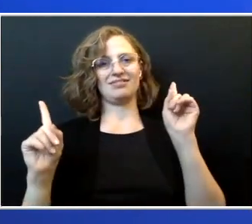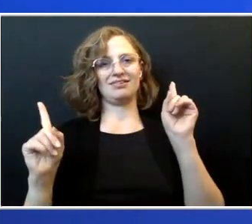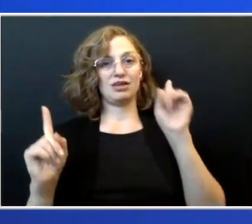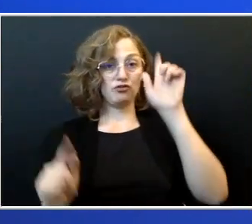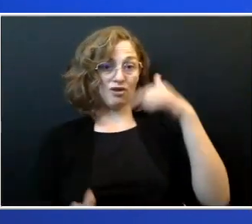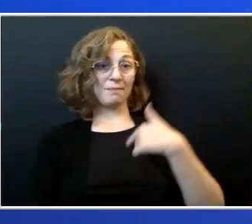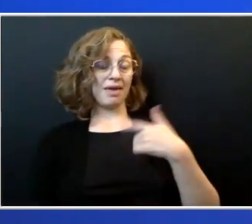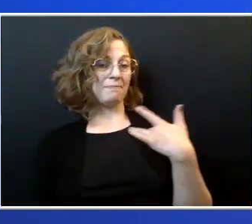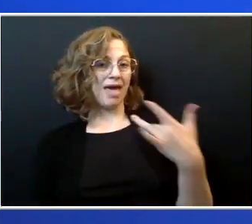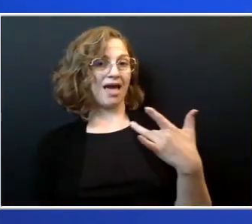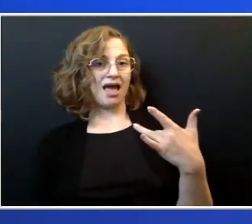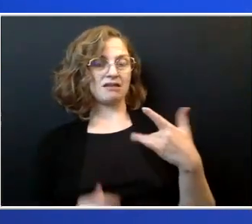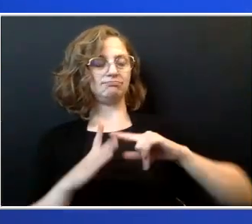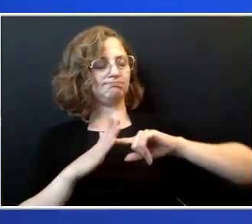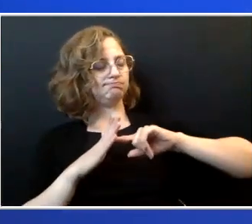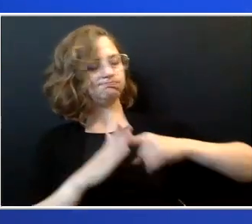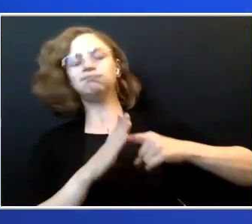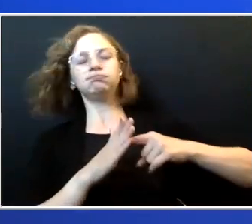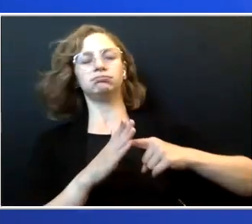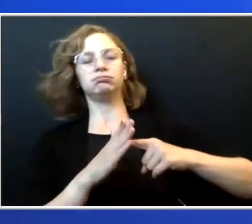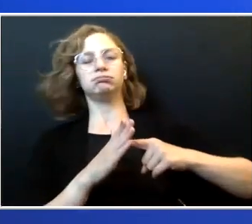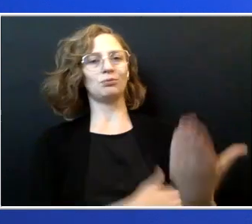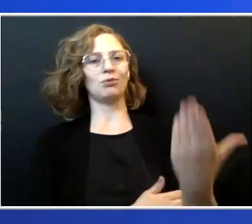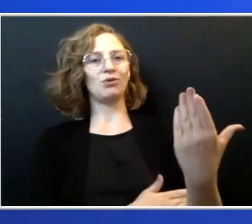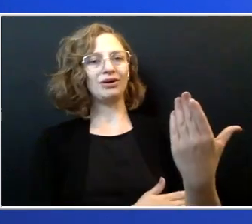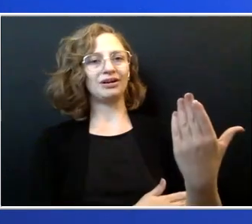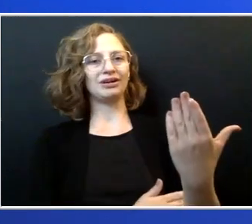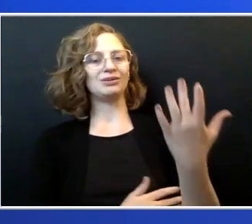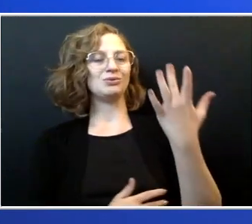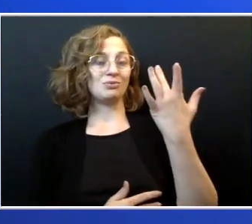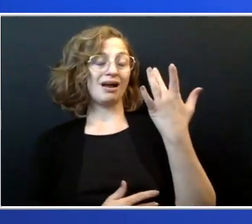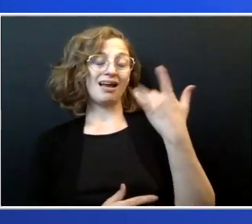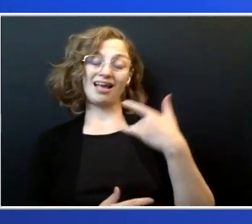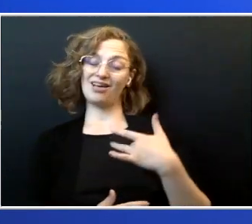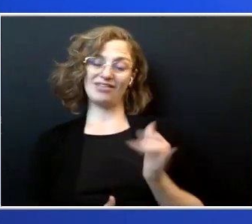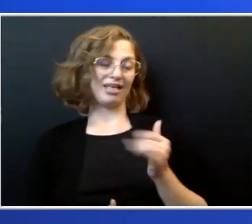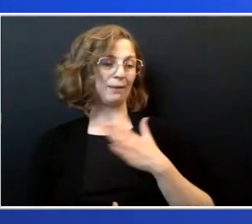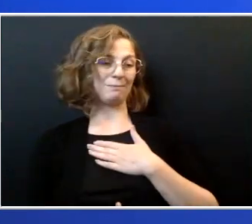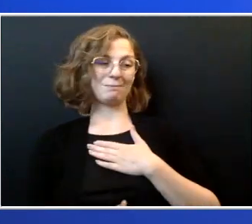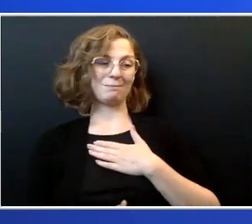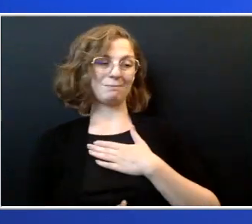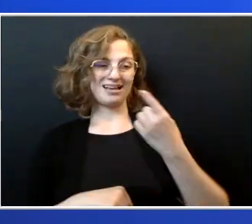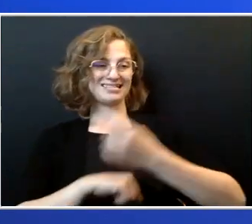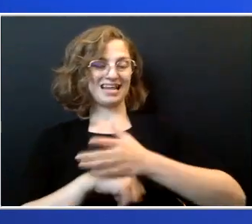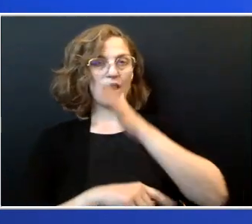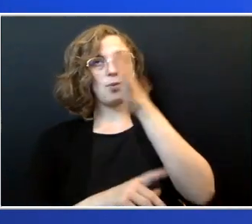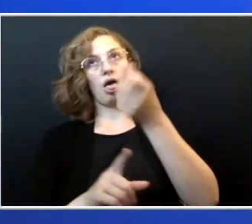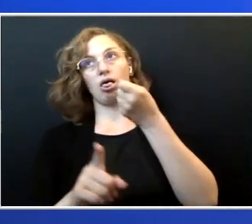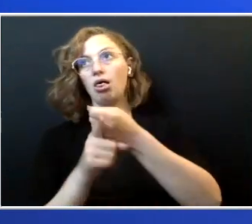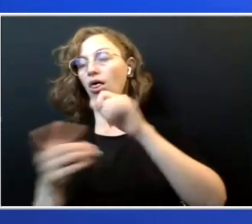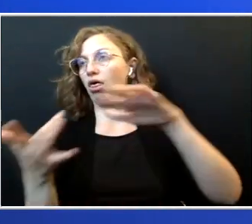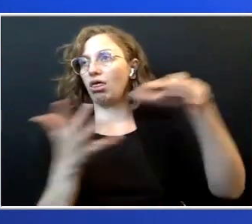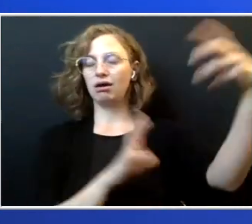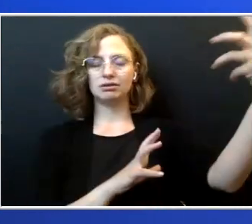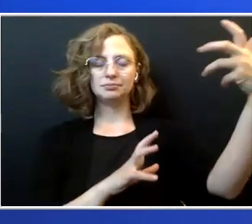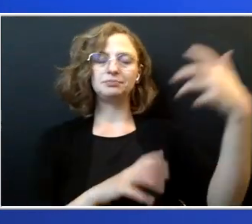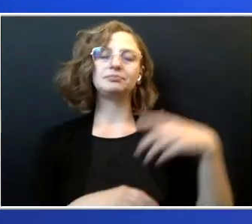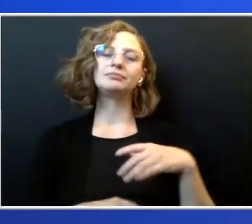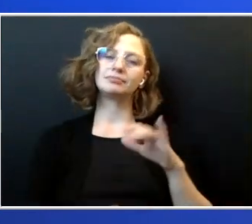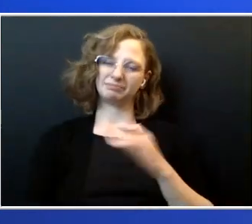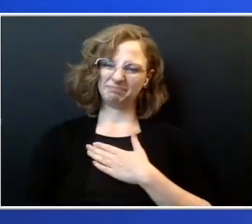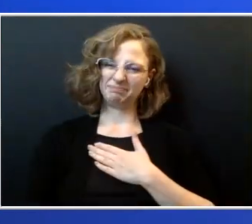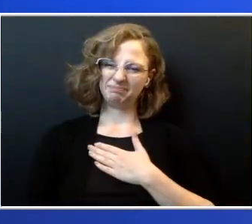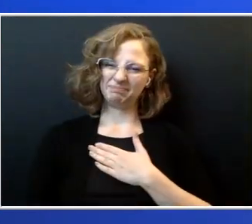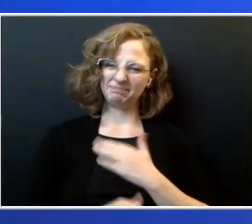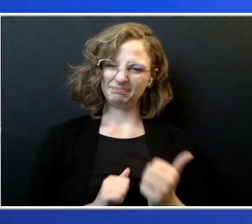because I have concerns about my day getting in the way. Again, we go back to intentions to action, right? That's a strategy for me. However, there's some interesting